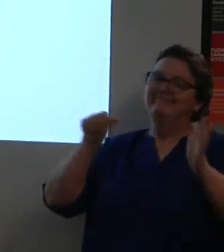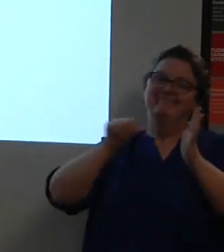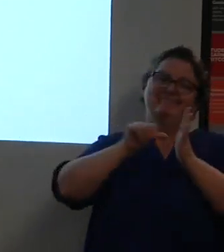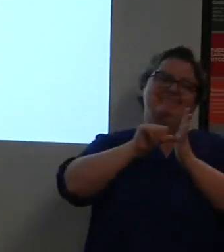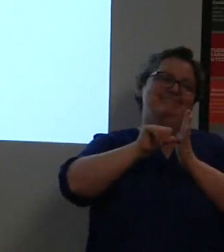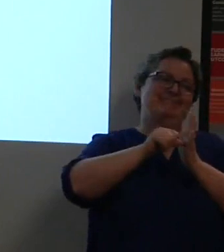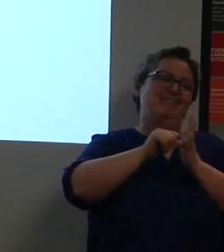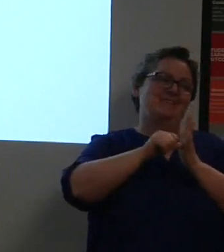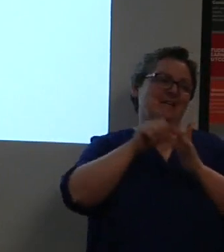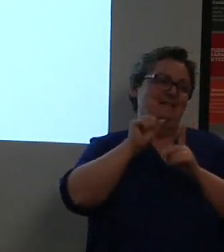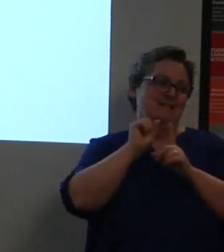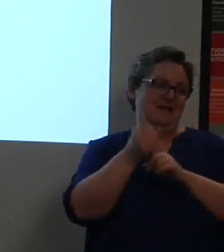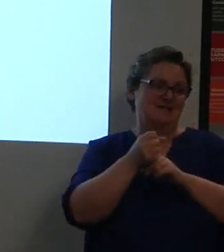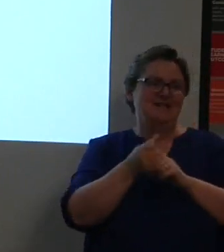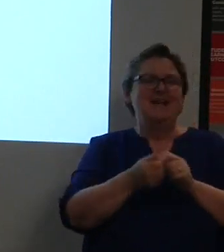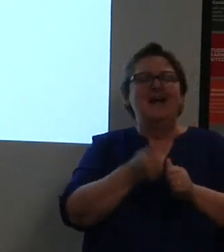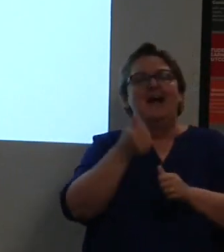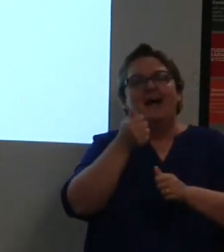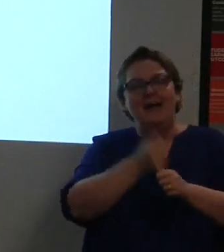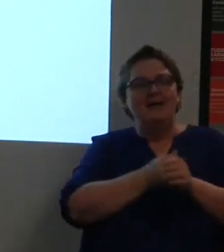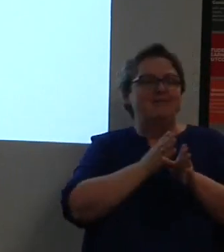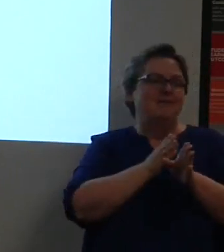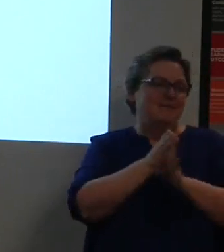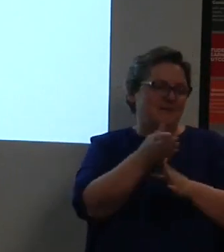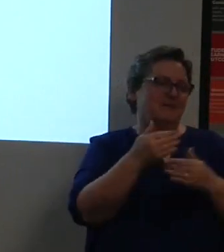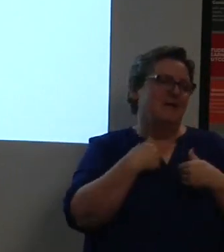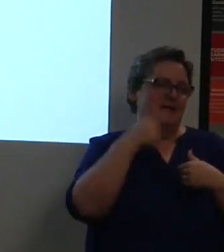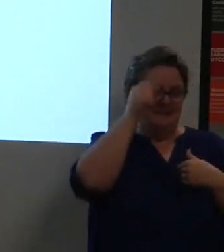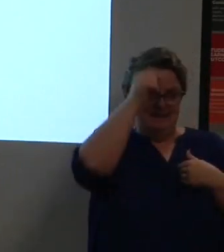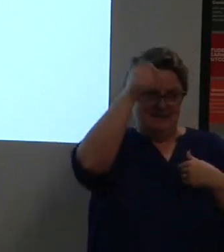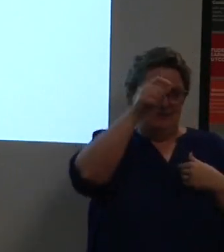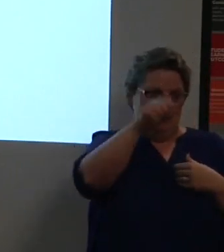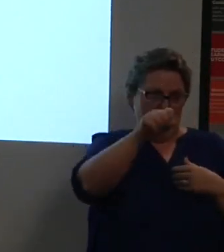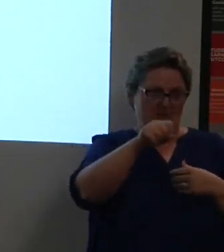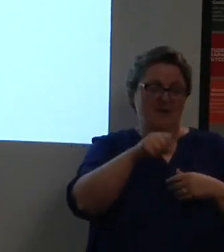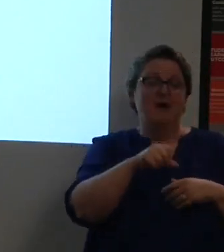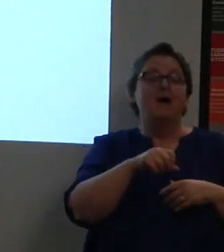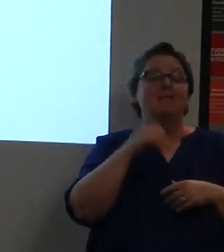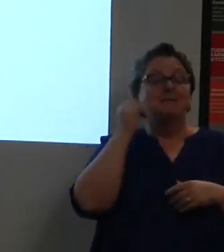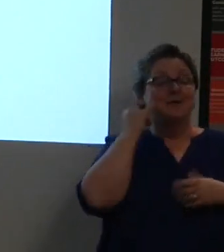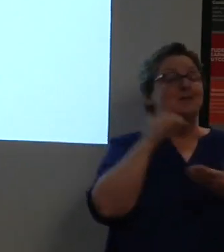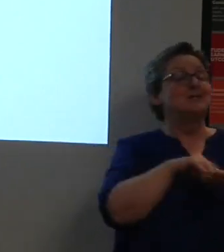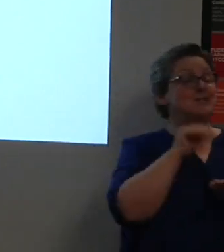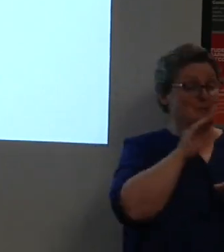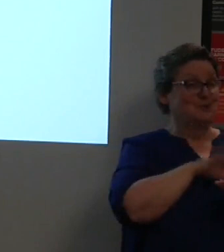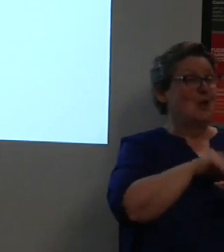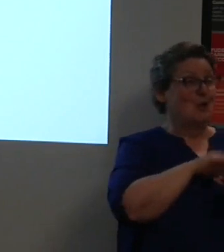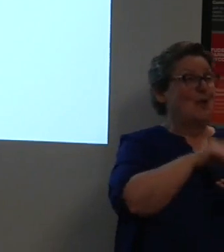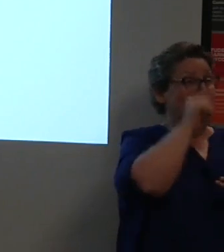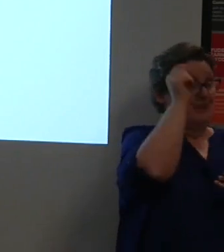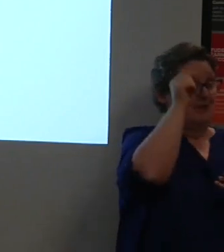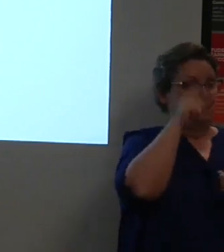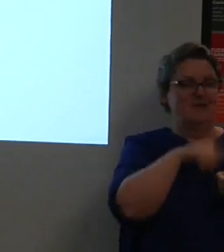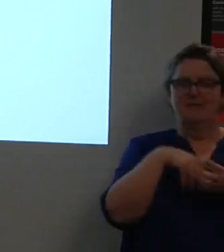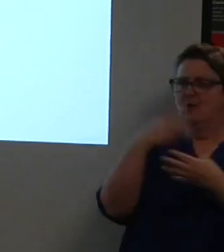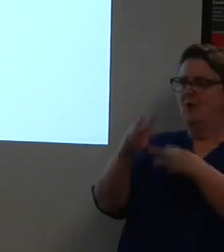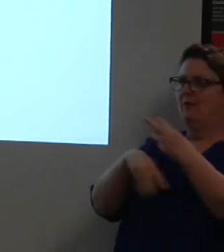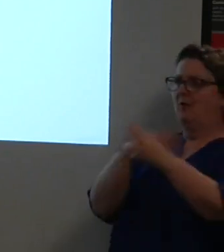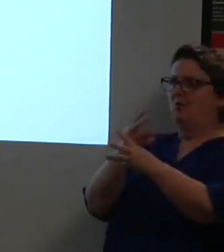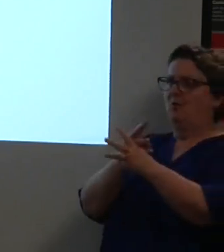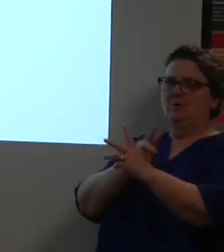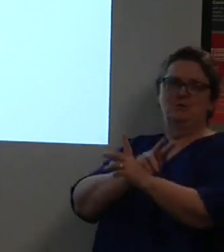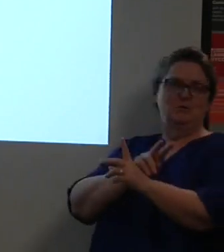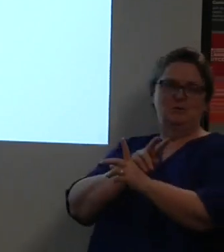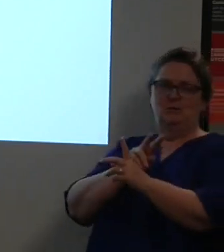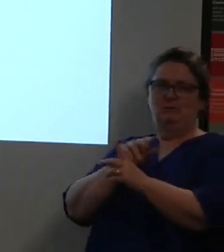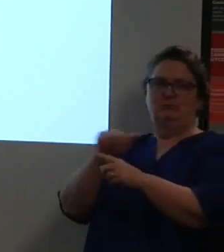context. So everybody's field has theory in it, but one of the challenges when our students go from being students to practitioners in whatever field they're going into